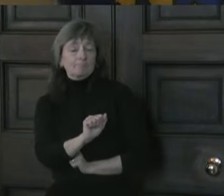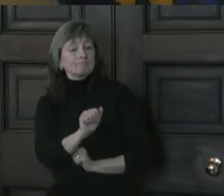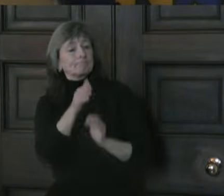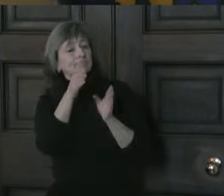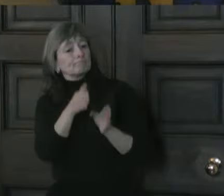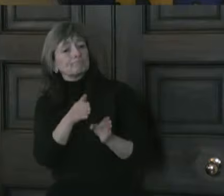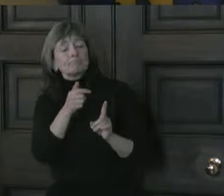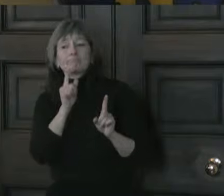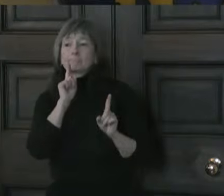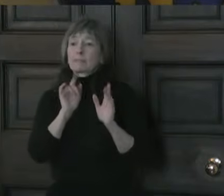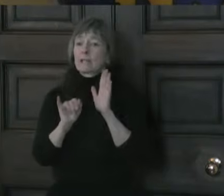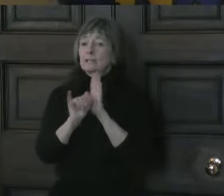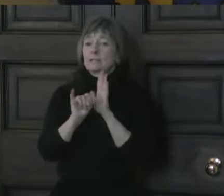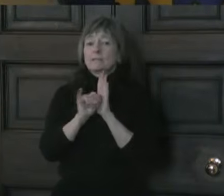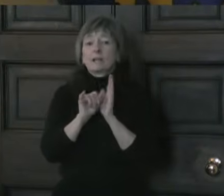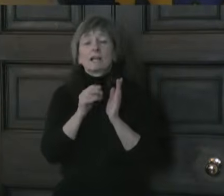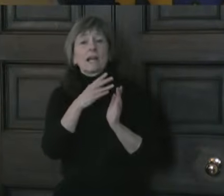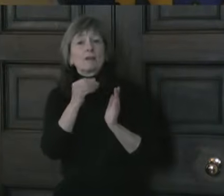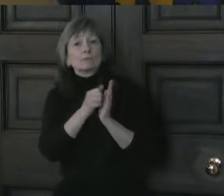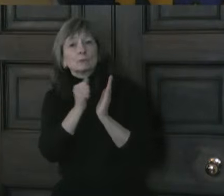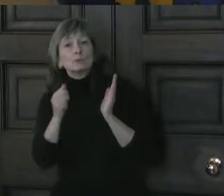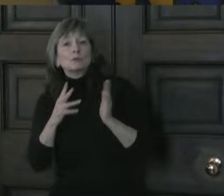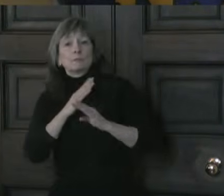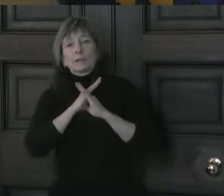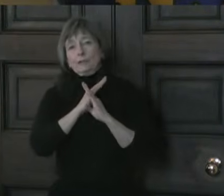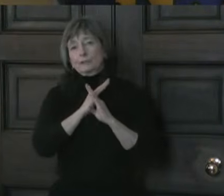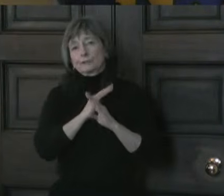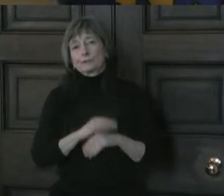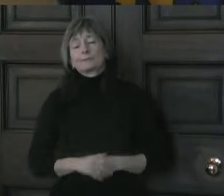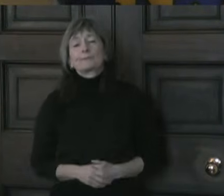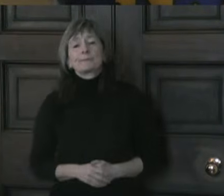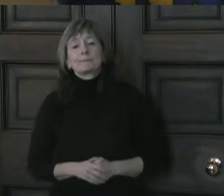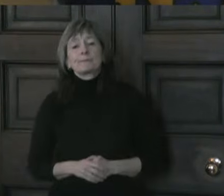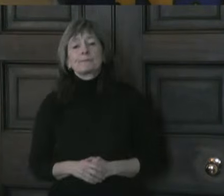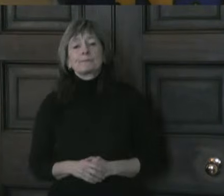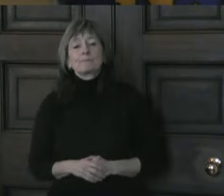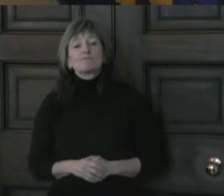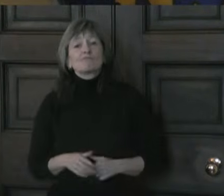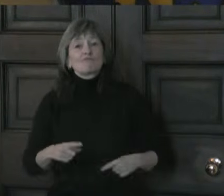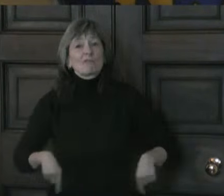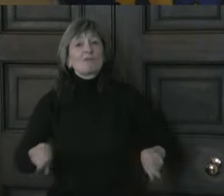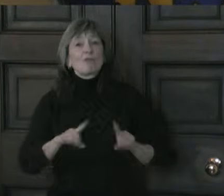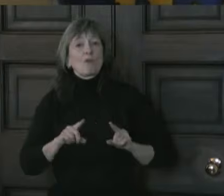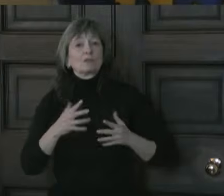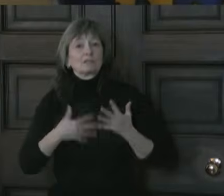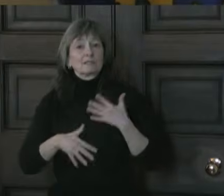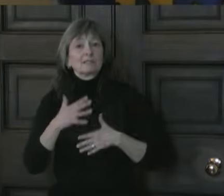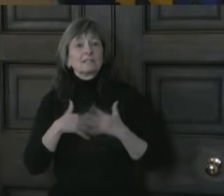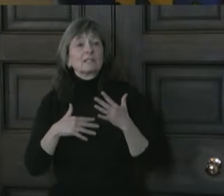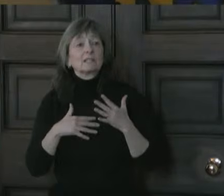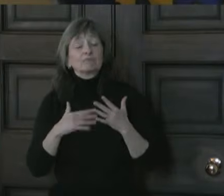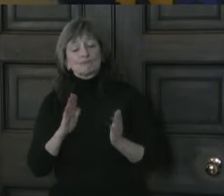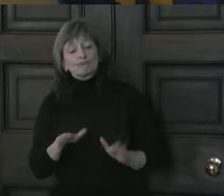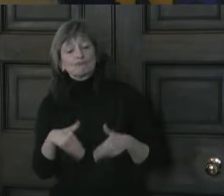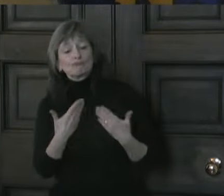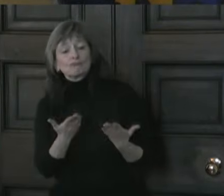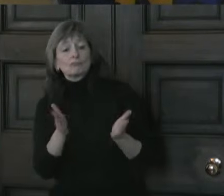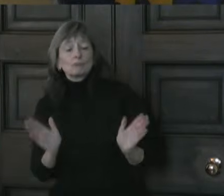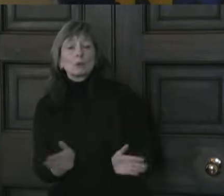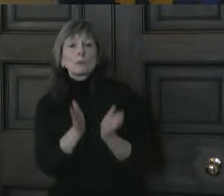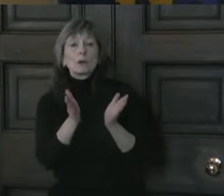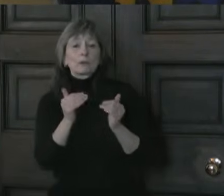to identify, remove, and prevent barriers in our society and to promote equity and